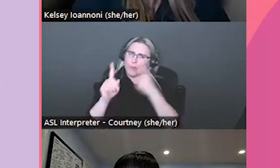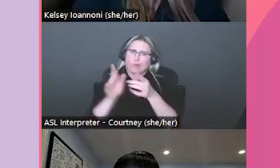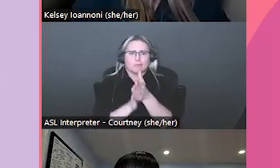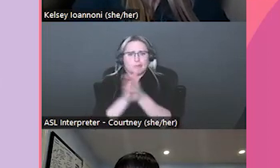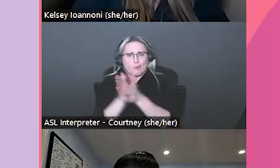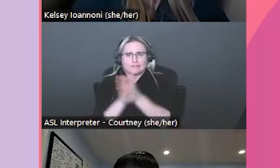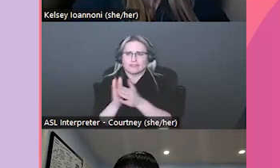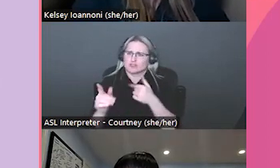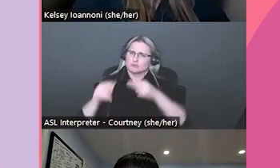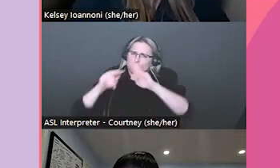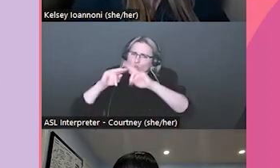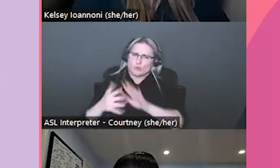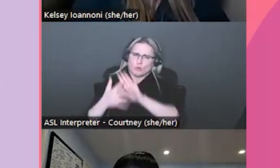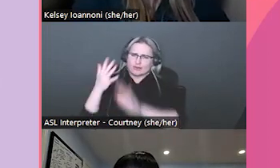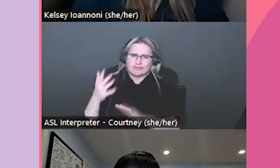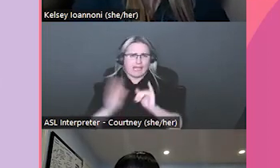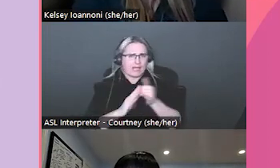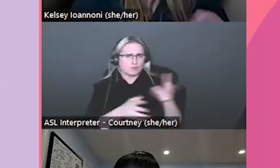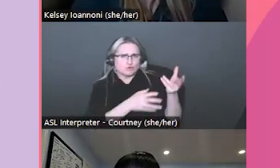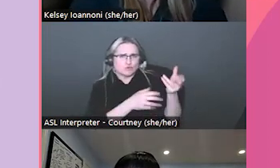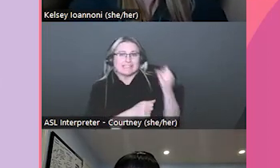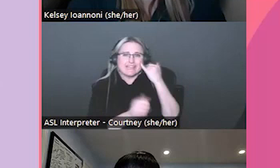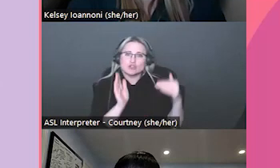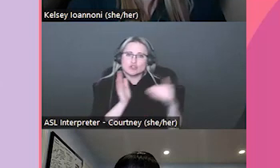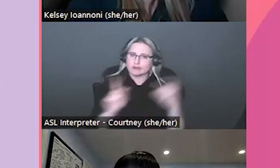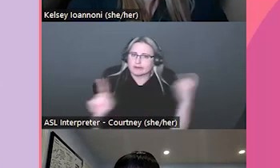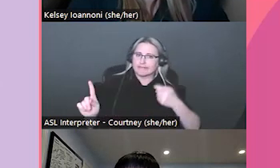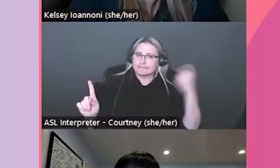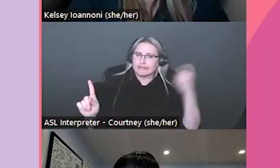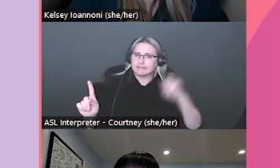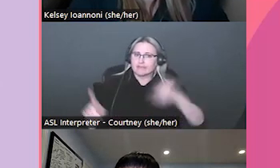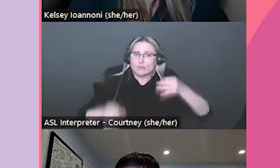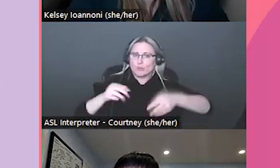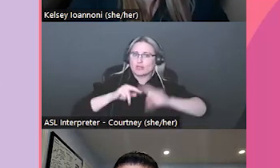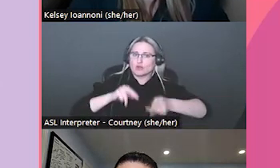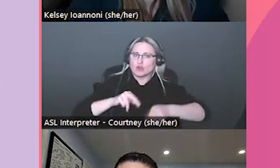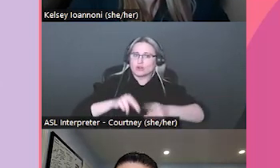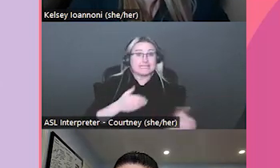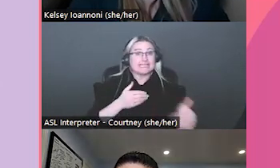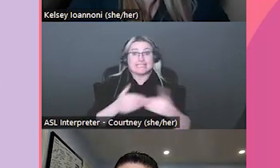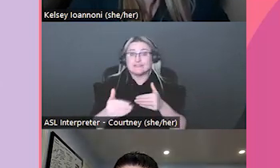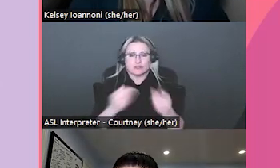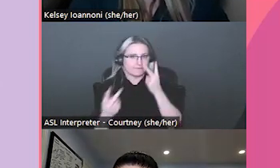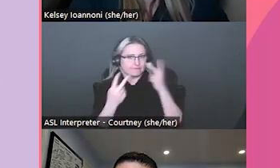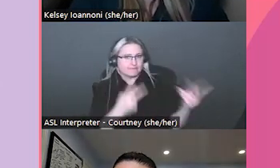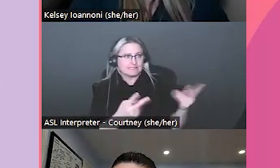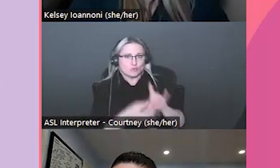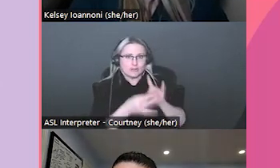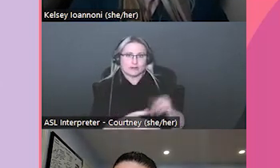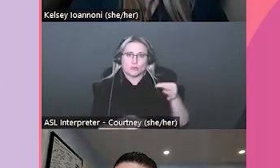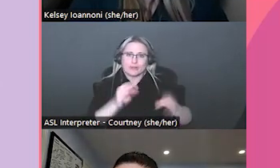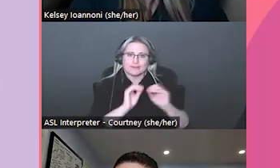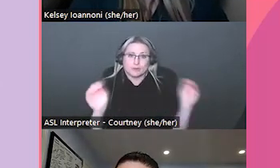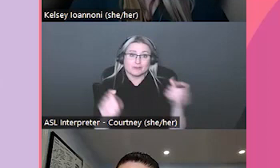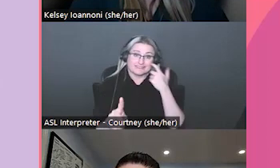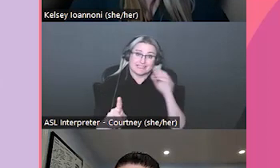should a fat person put into a doctor who repeatedly prescribes weight loss despite their office visit having nothing to do with their weight, like